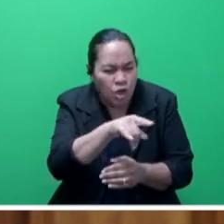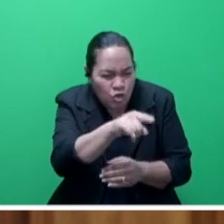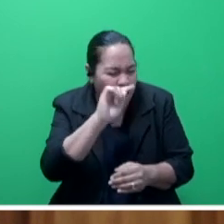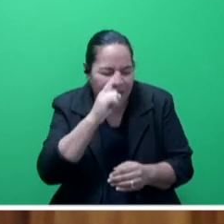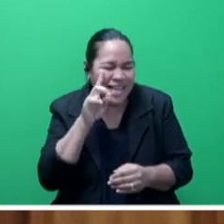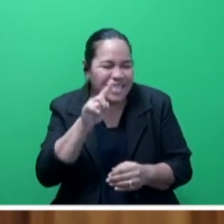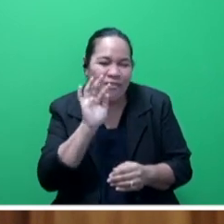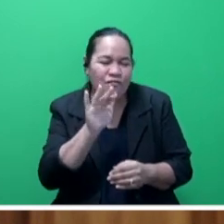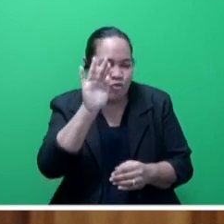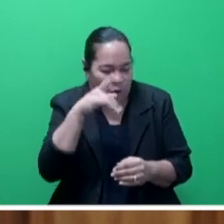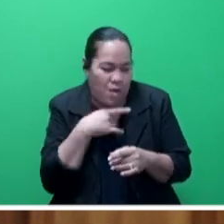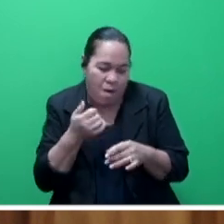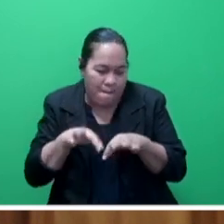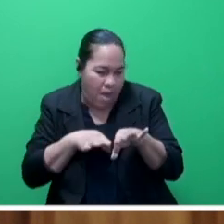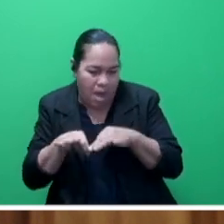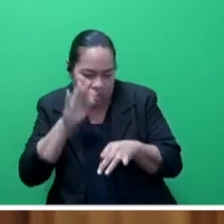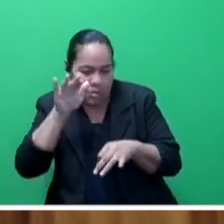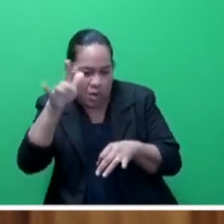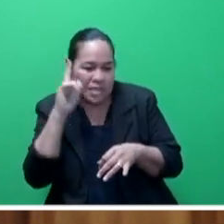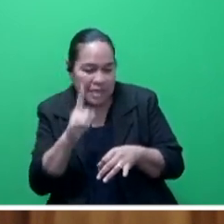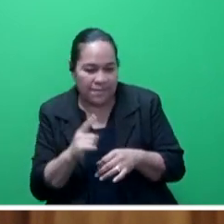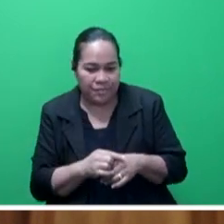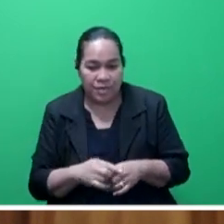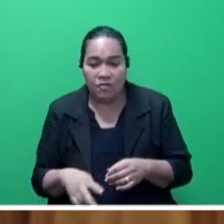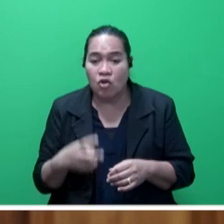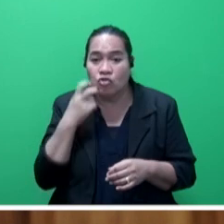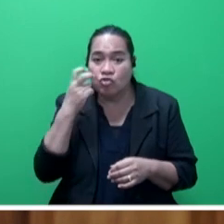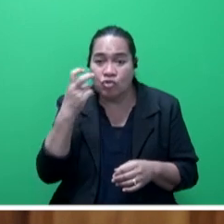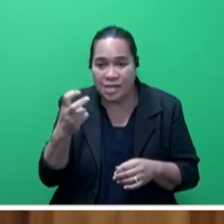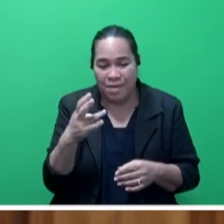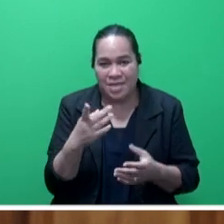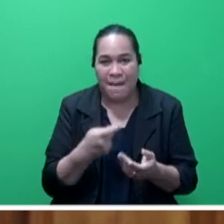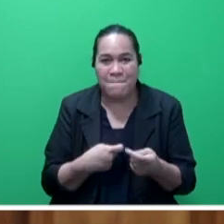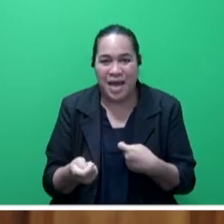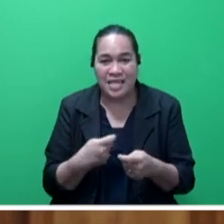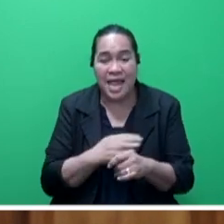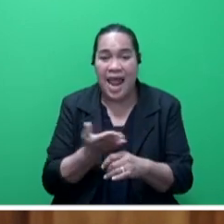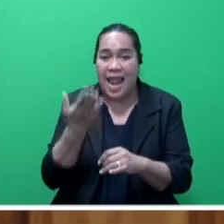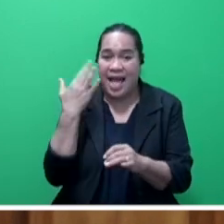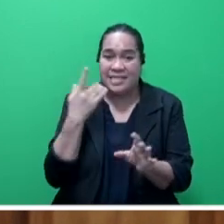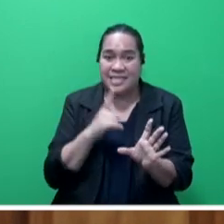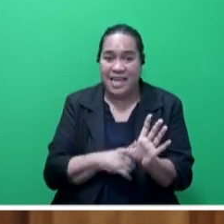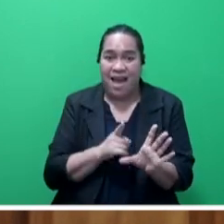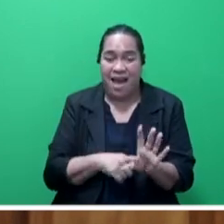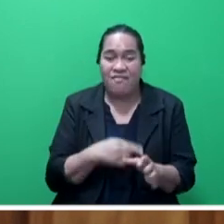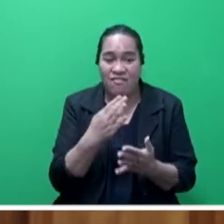Honourable Speaker, sir. In terms of the Tourism Fiji and its marketing grant, in the last financial year, Mr. Speaker,